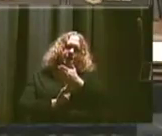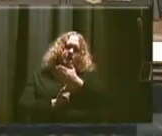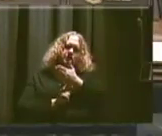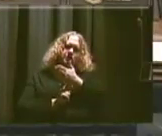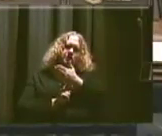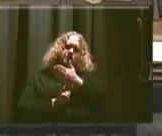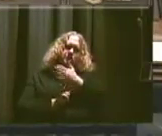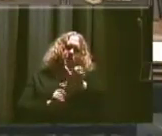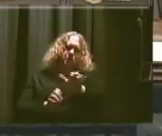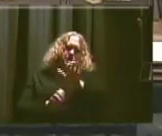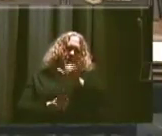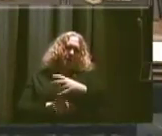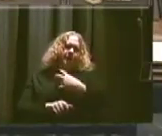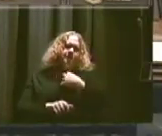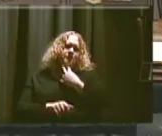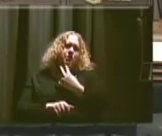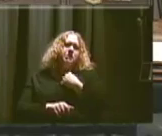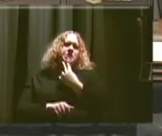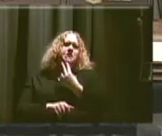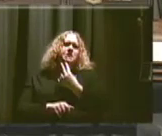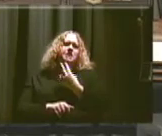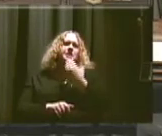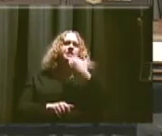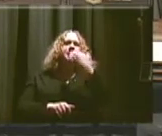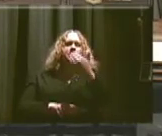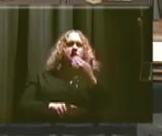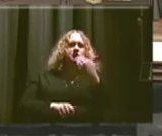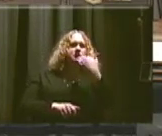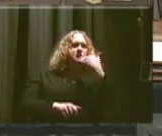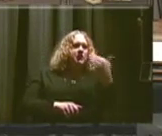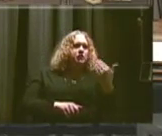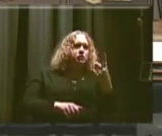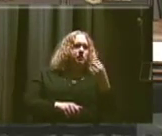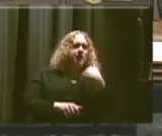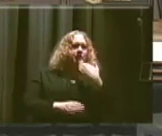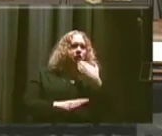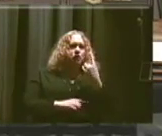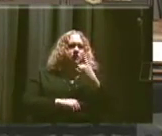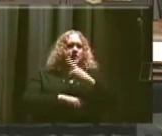You did that verbally. Thank you, Mr. Strong. Thank you. You all have a great day.